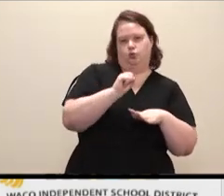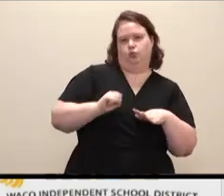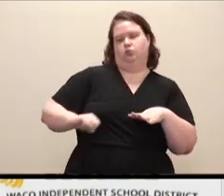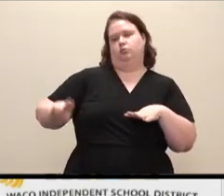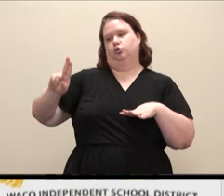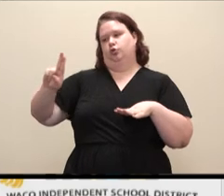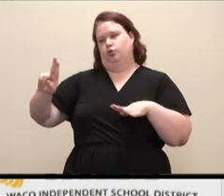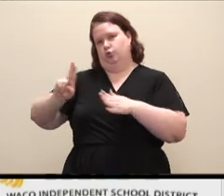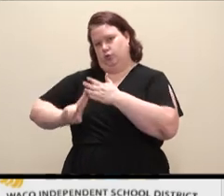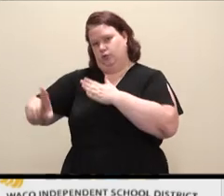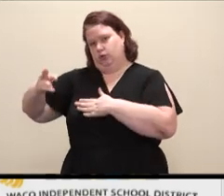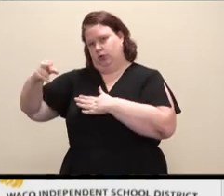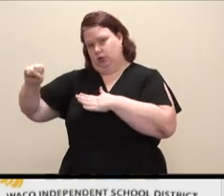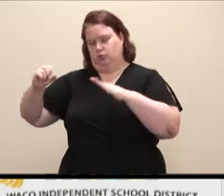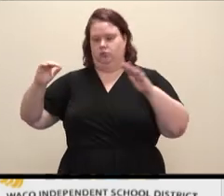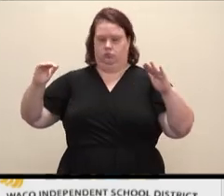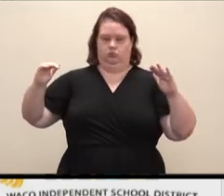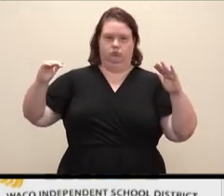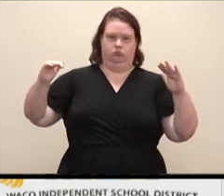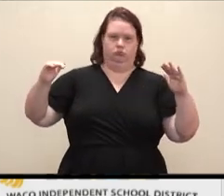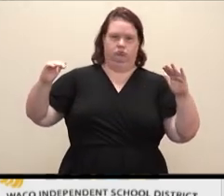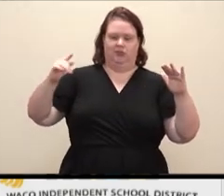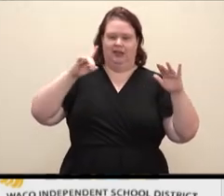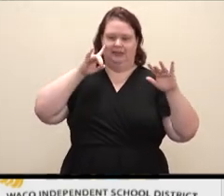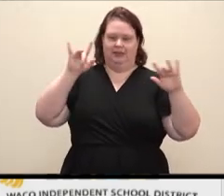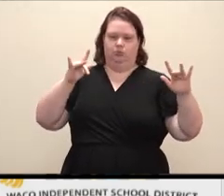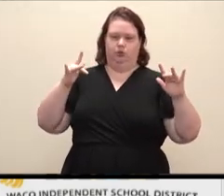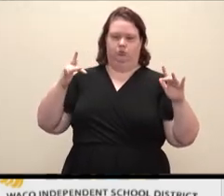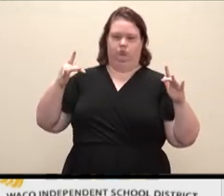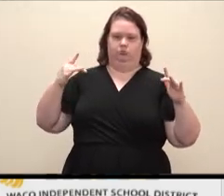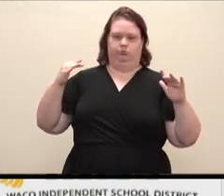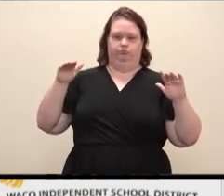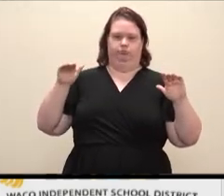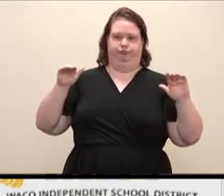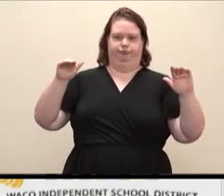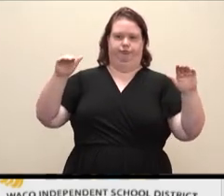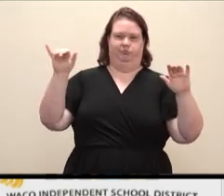which the two high schools seem to be moving in sync there.